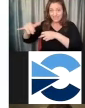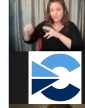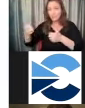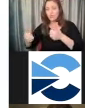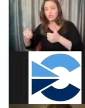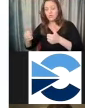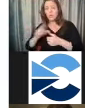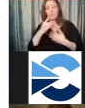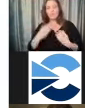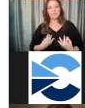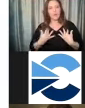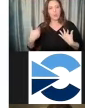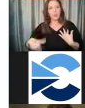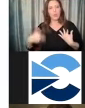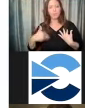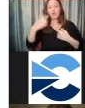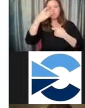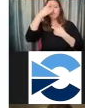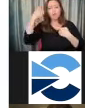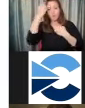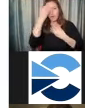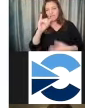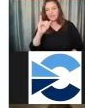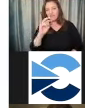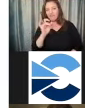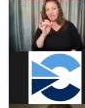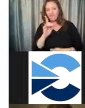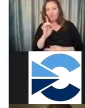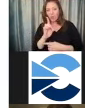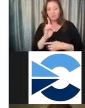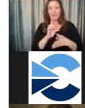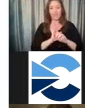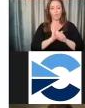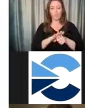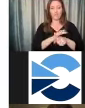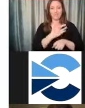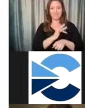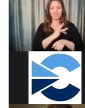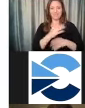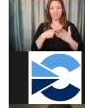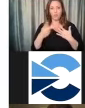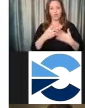the trauma-informed and oppression-sensitive programs. I'm